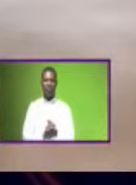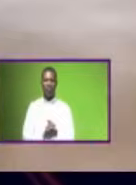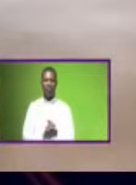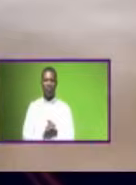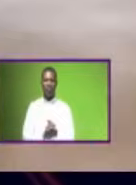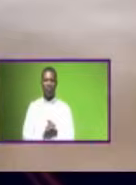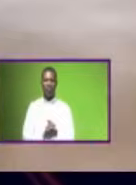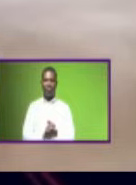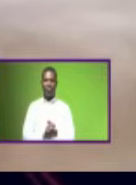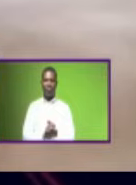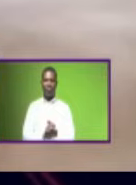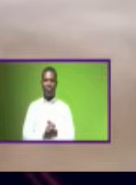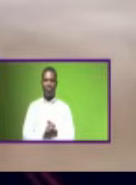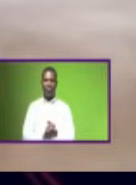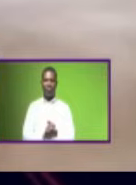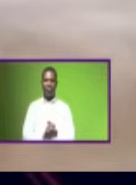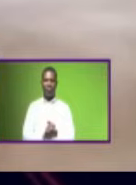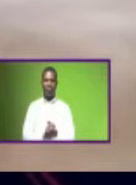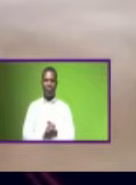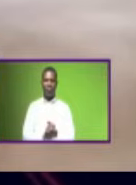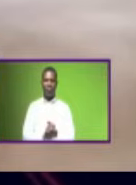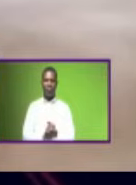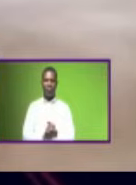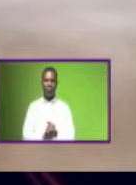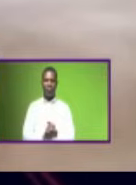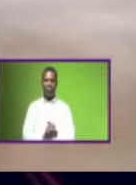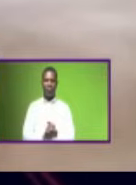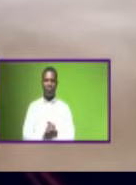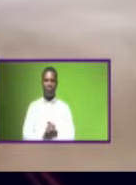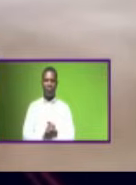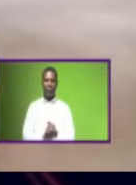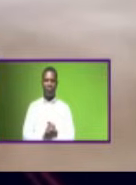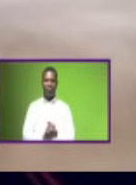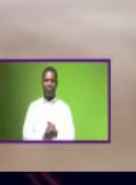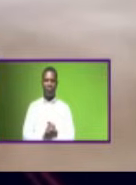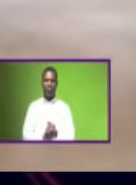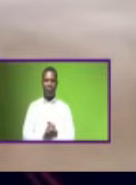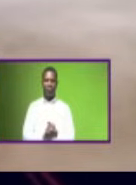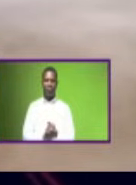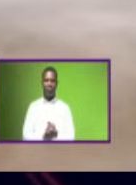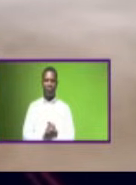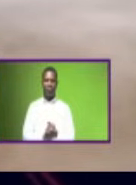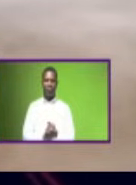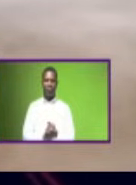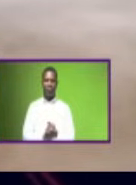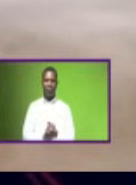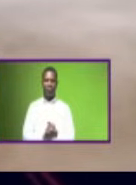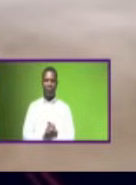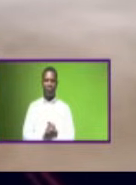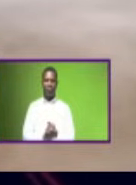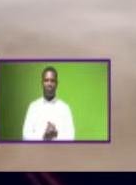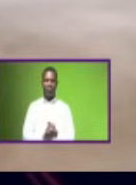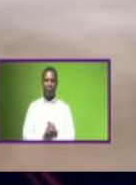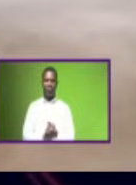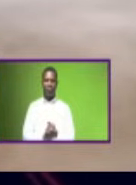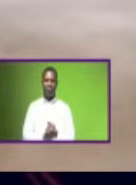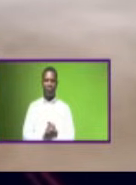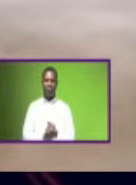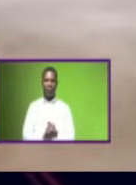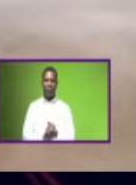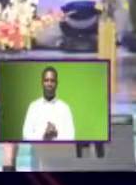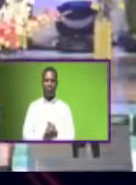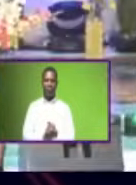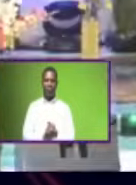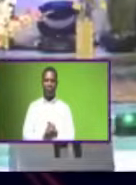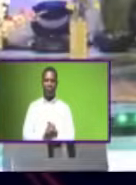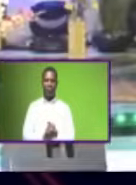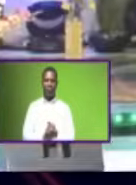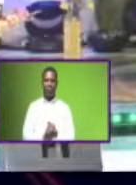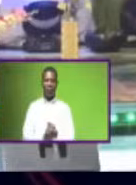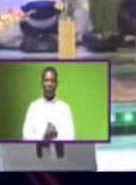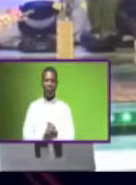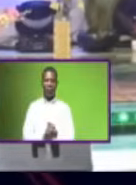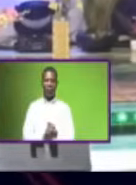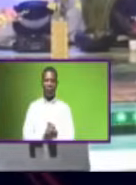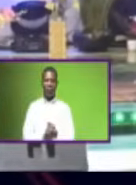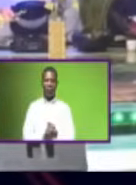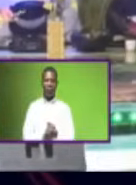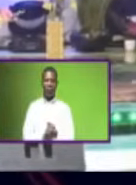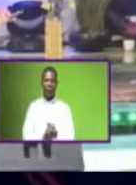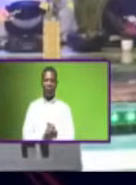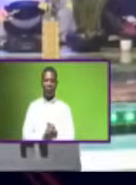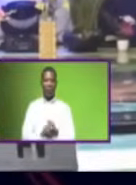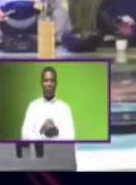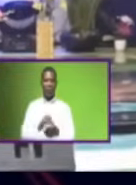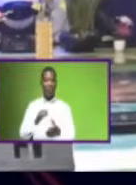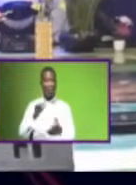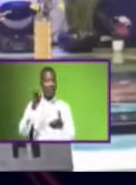wonders, miracles, they do not accept it because they are still waiting for the coming of the Messiah. And to Safwano don't